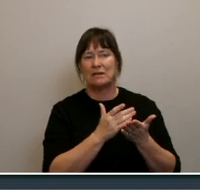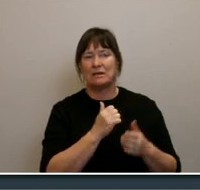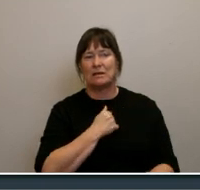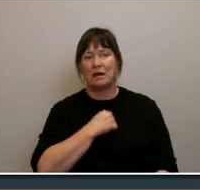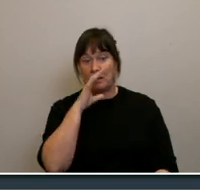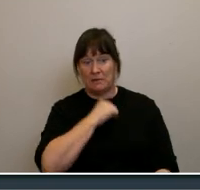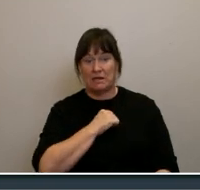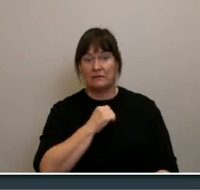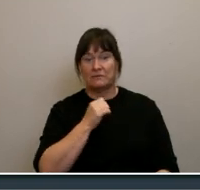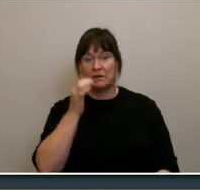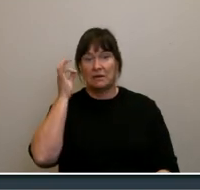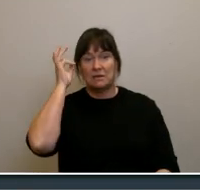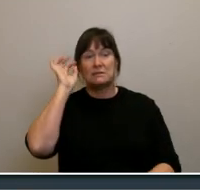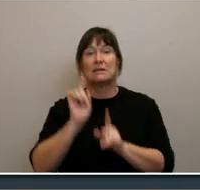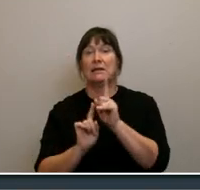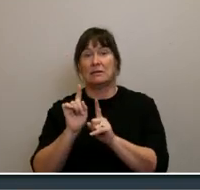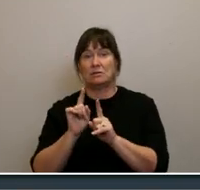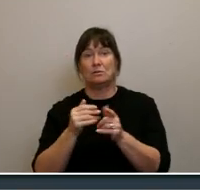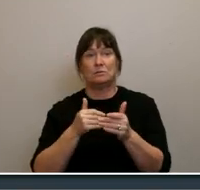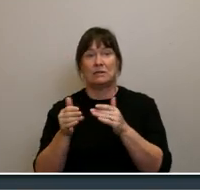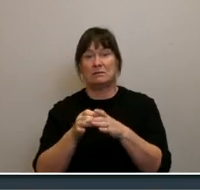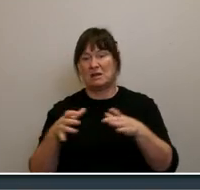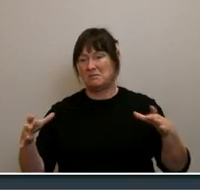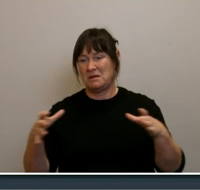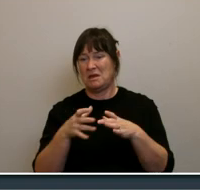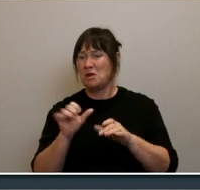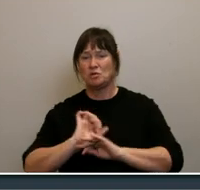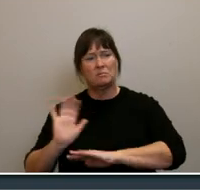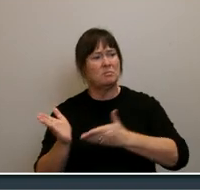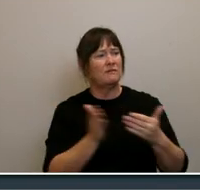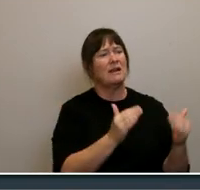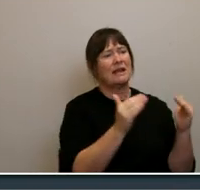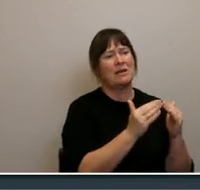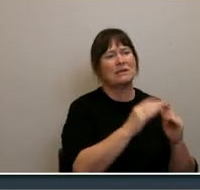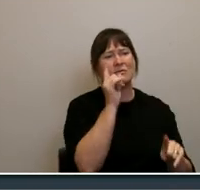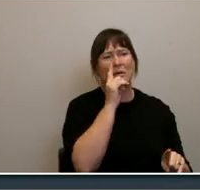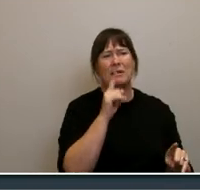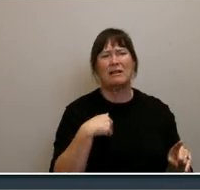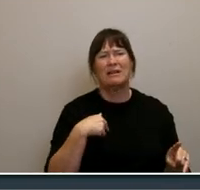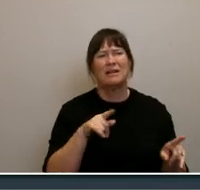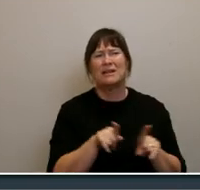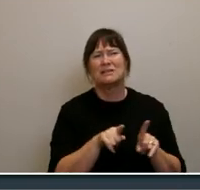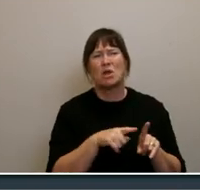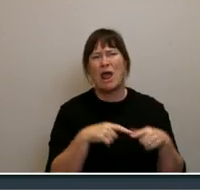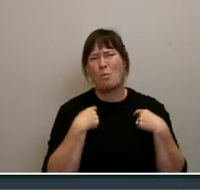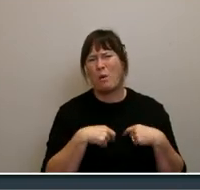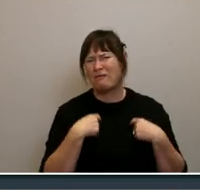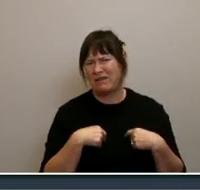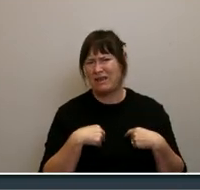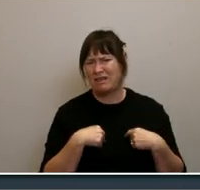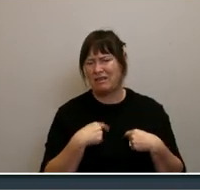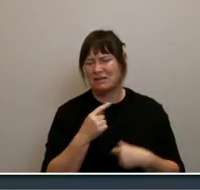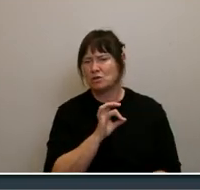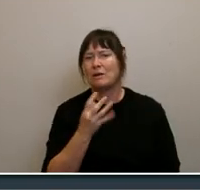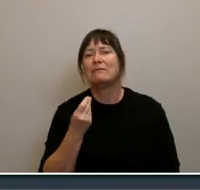that city councils of any size are not welfare agencies. They don't have the funding for it. And